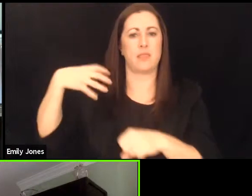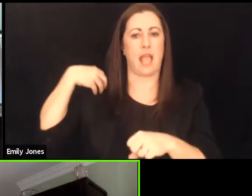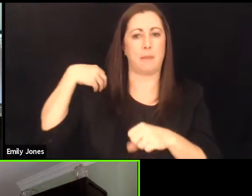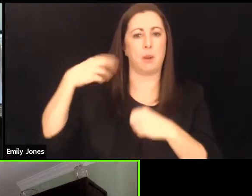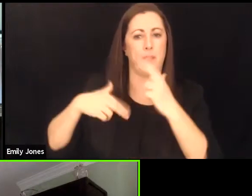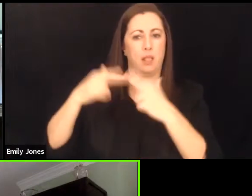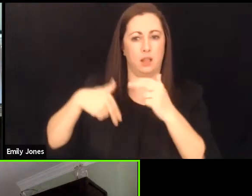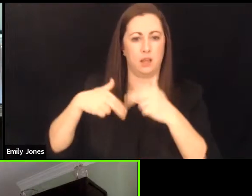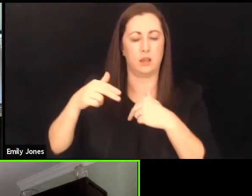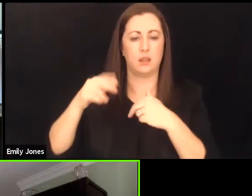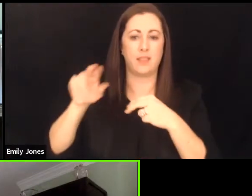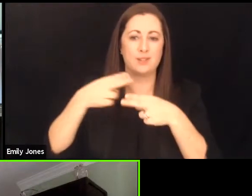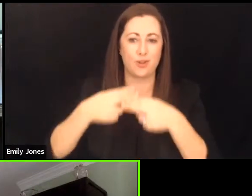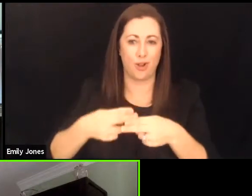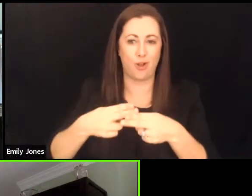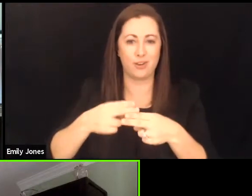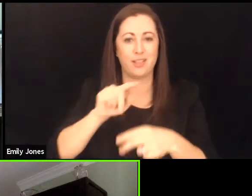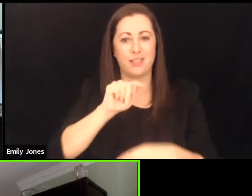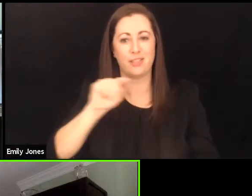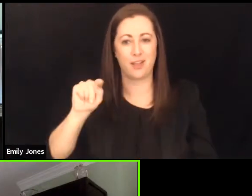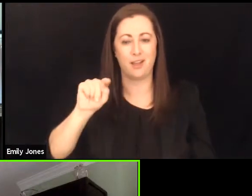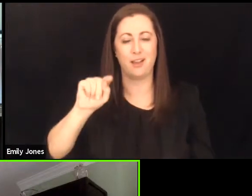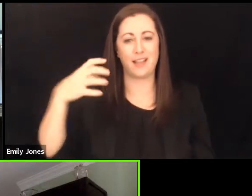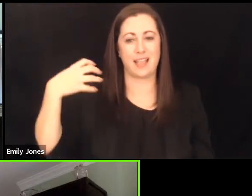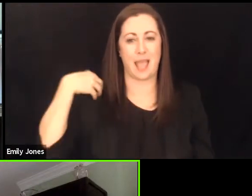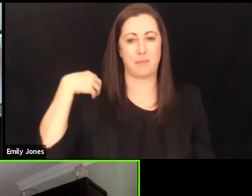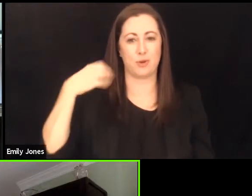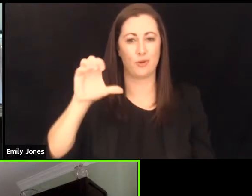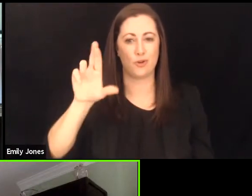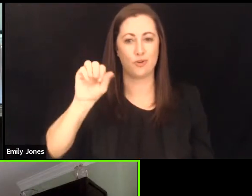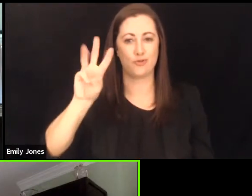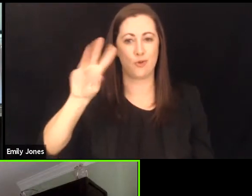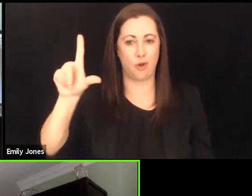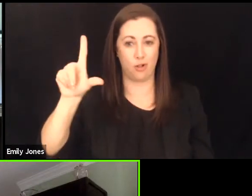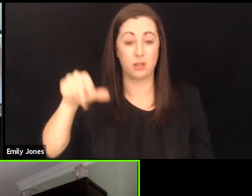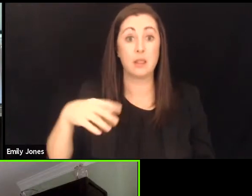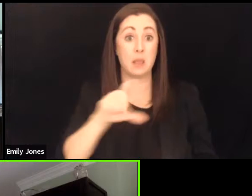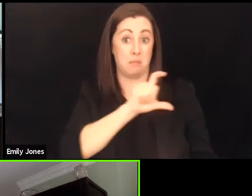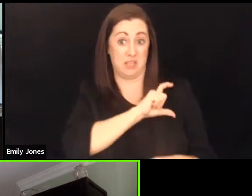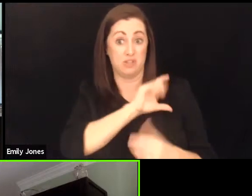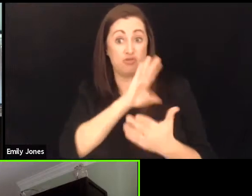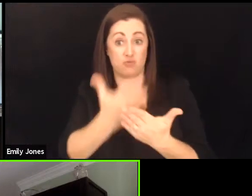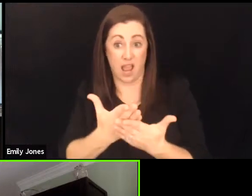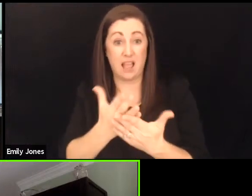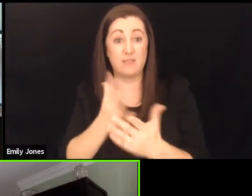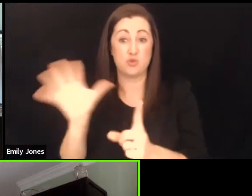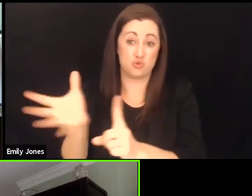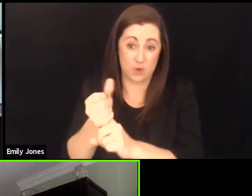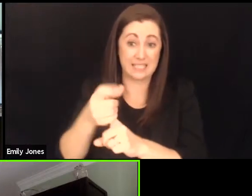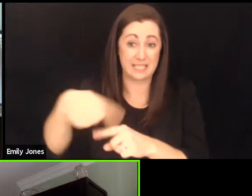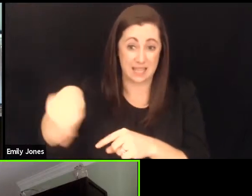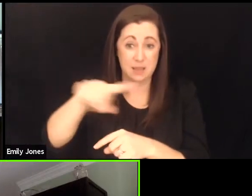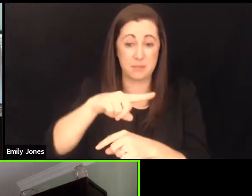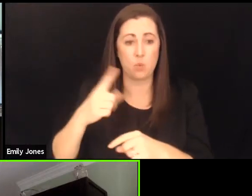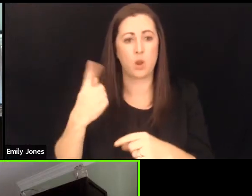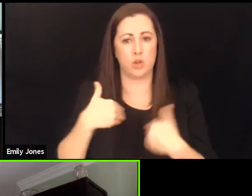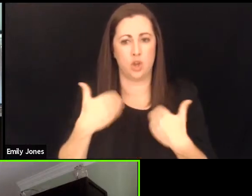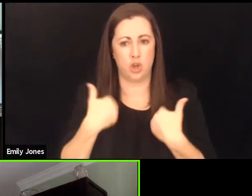that's still known as the Capitol Crawl, and police came to arrest them. There's this young girl, Jennifer